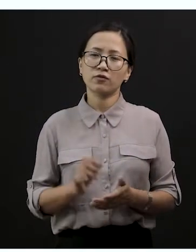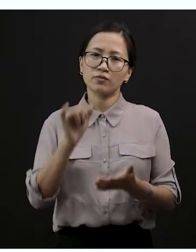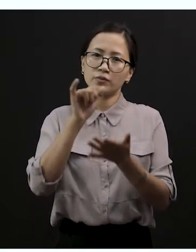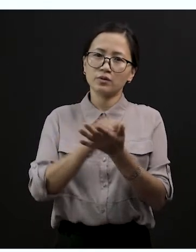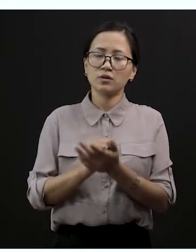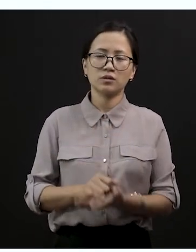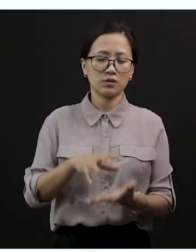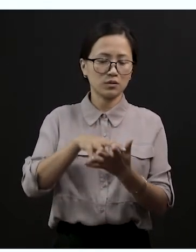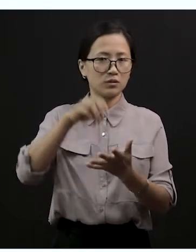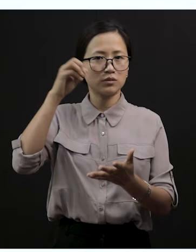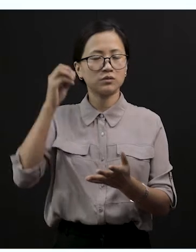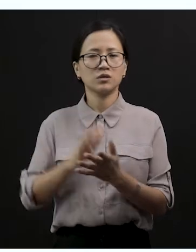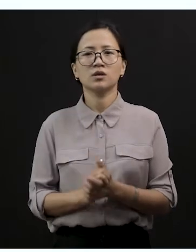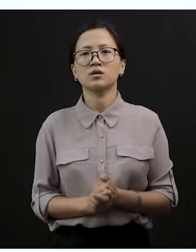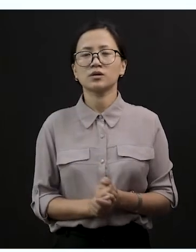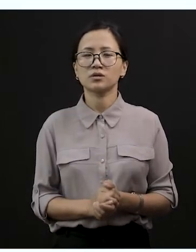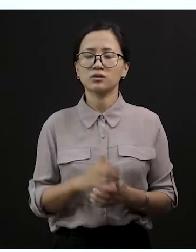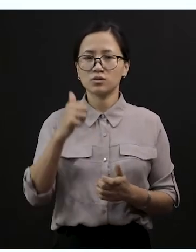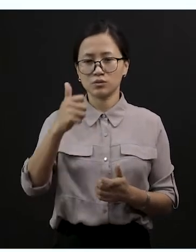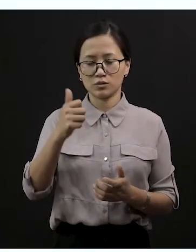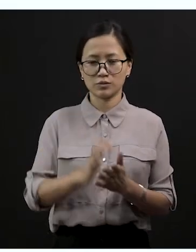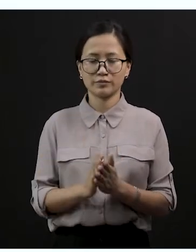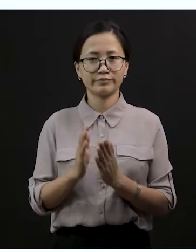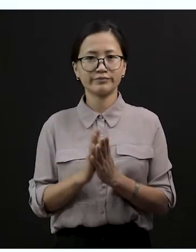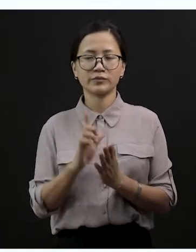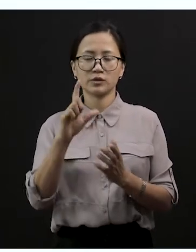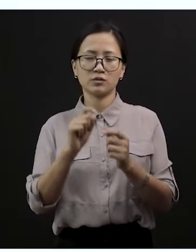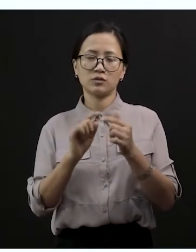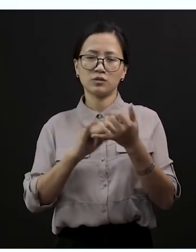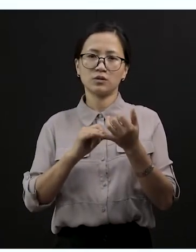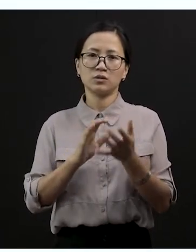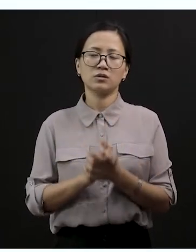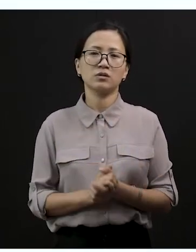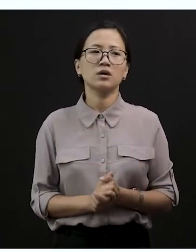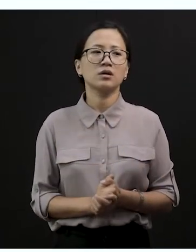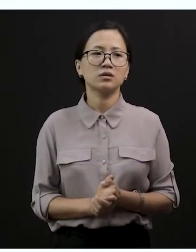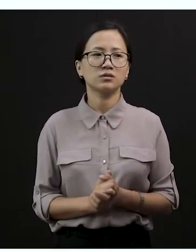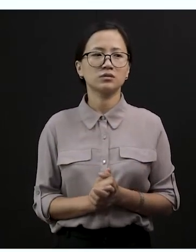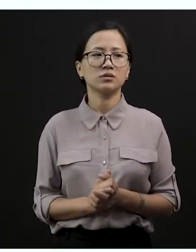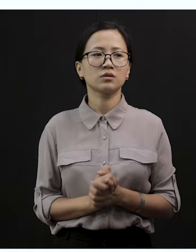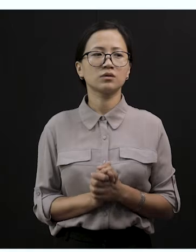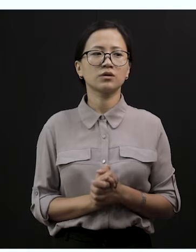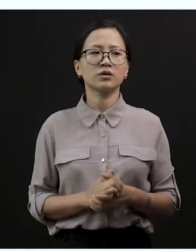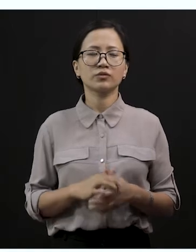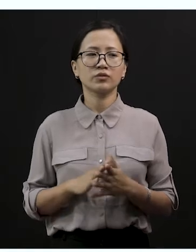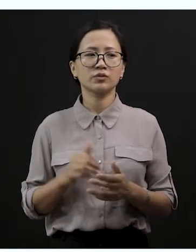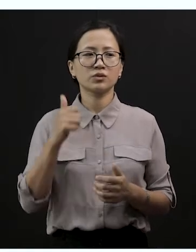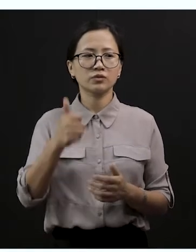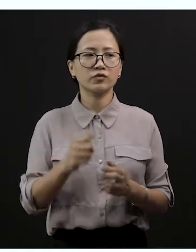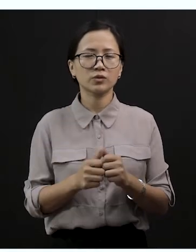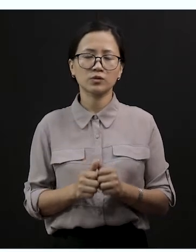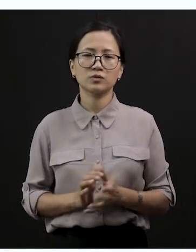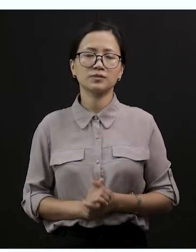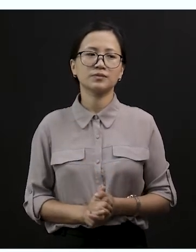See, Lima, he was stealing, right? He was stealing without letting the owners know, and that is why he got beating